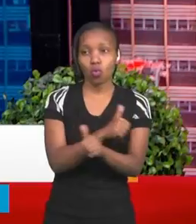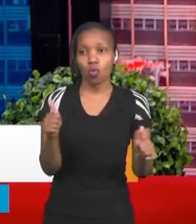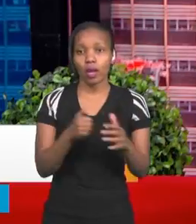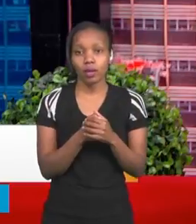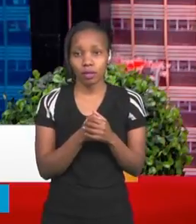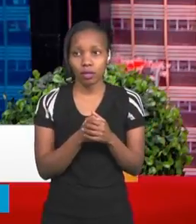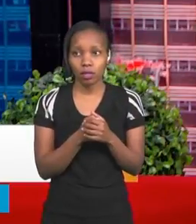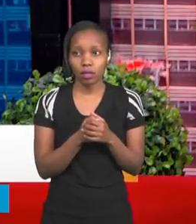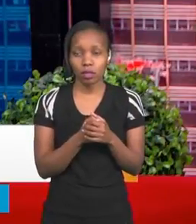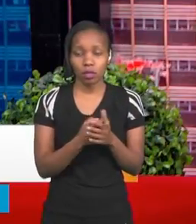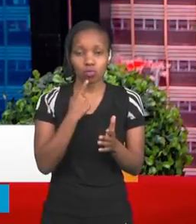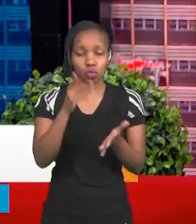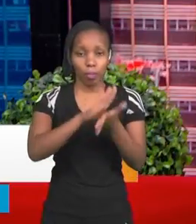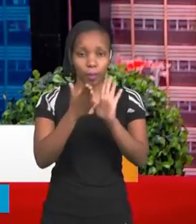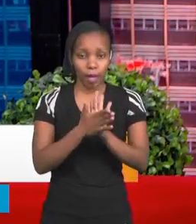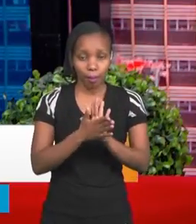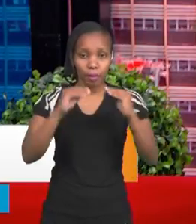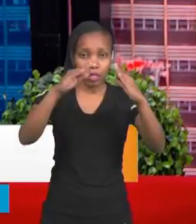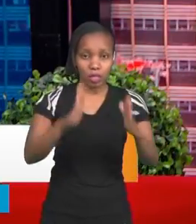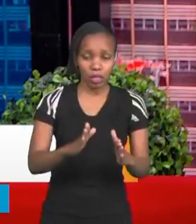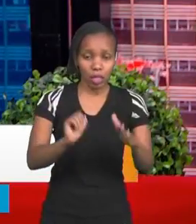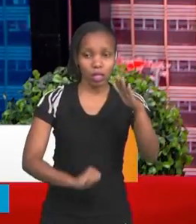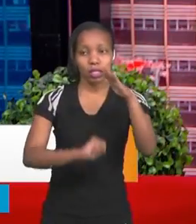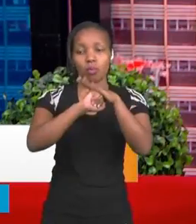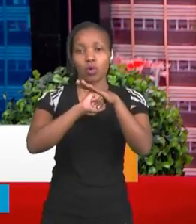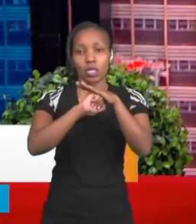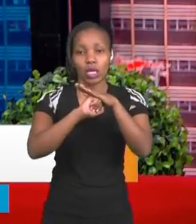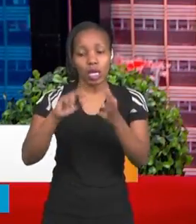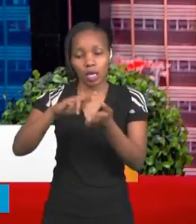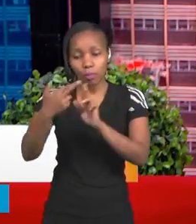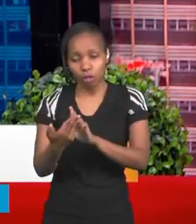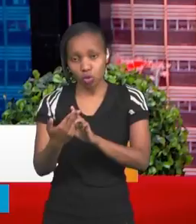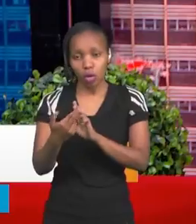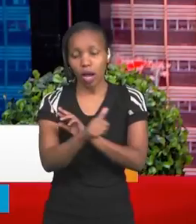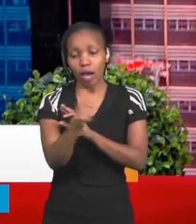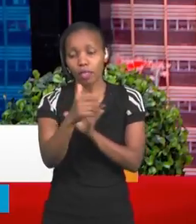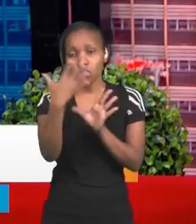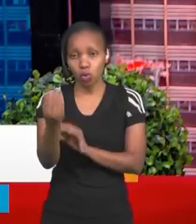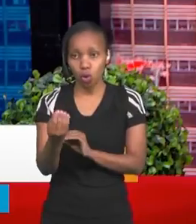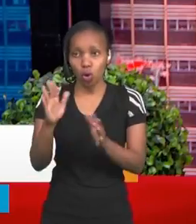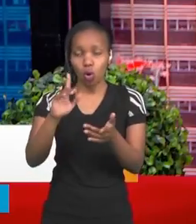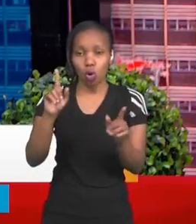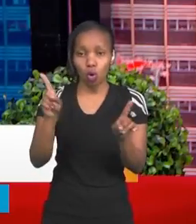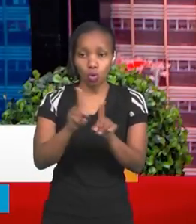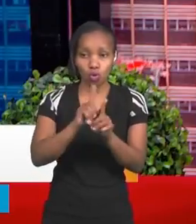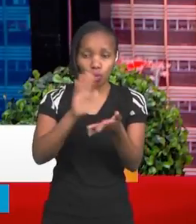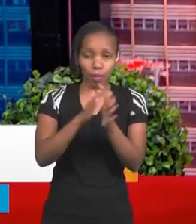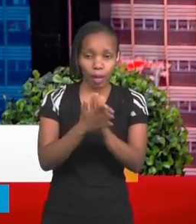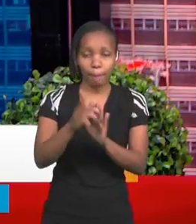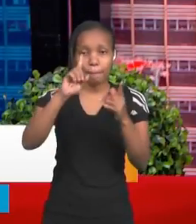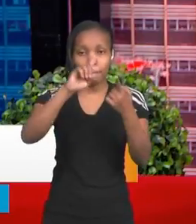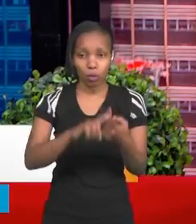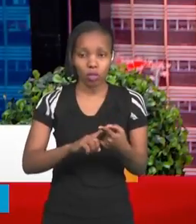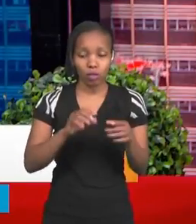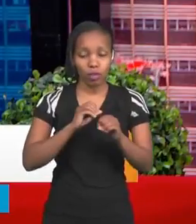We've enrolled them as peer educators to support the others, walk through the journey of rehabilitation, but also they are becoming very positive influence in their